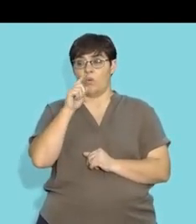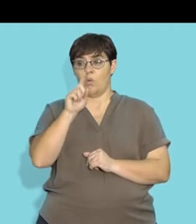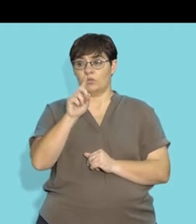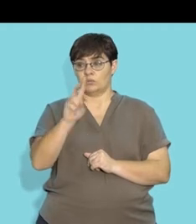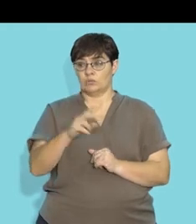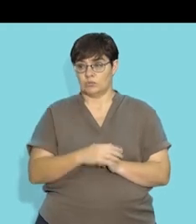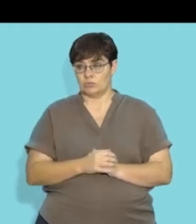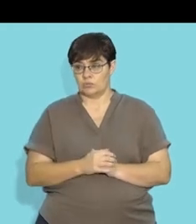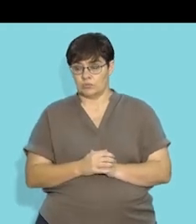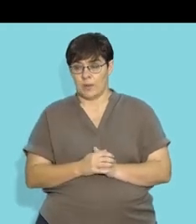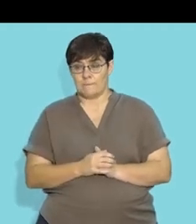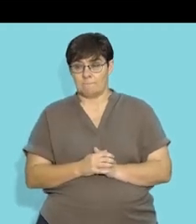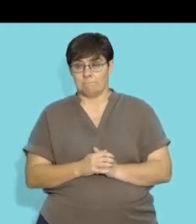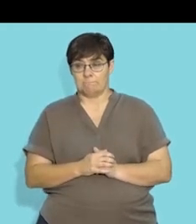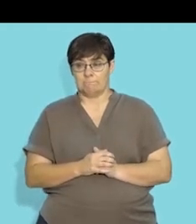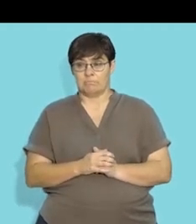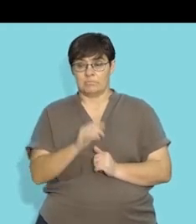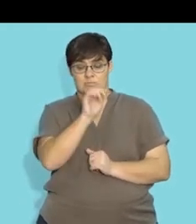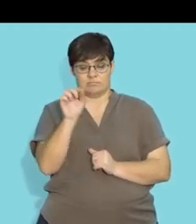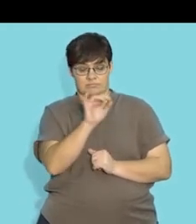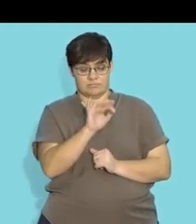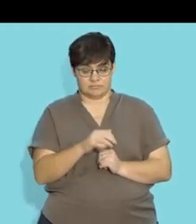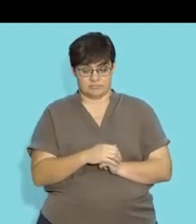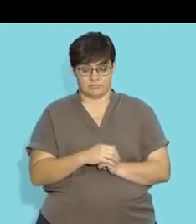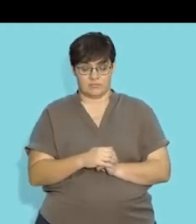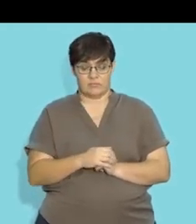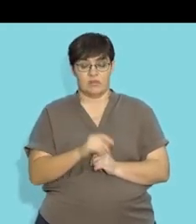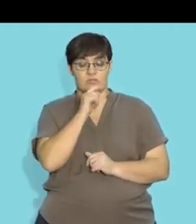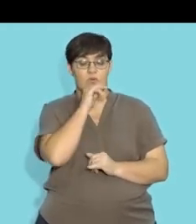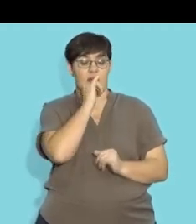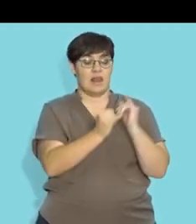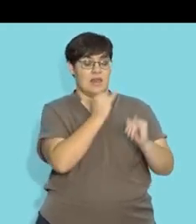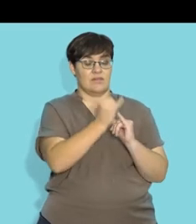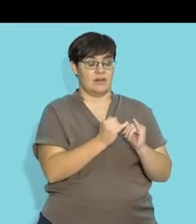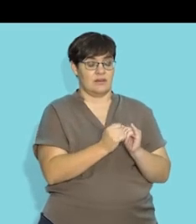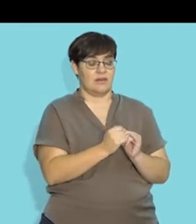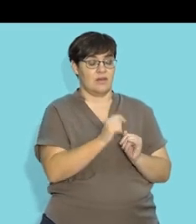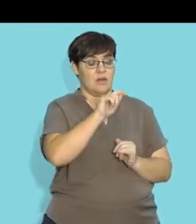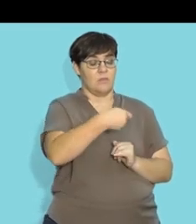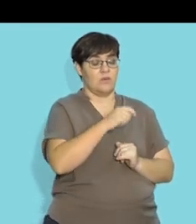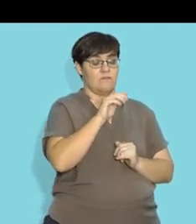1.12. Let me get my calculator. So let's divide